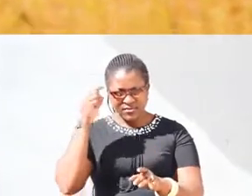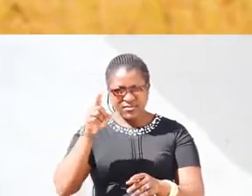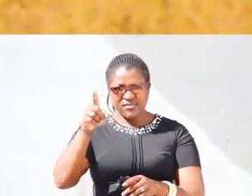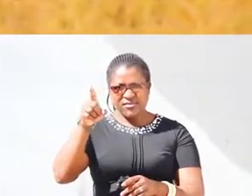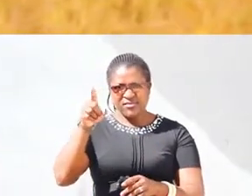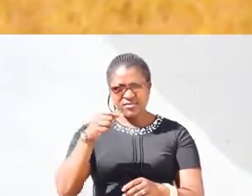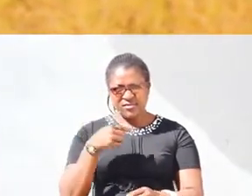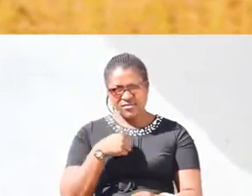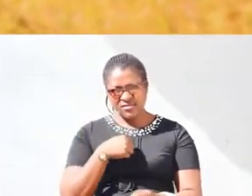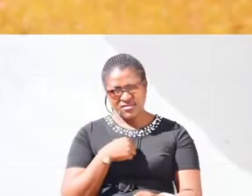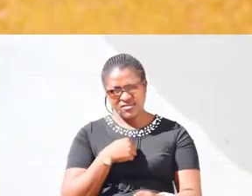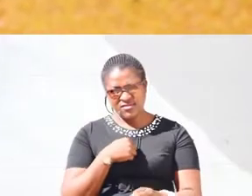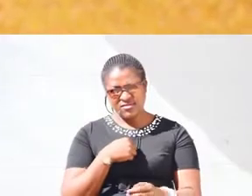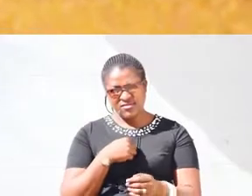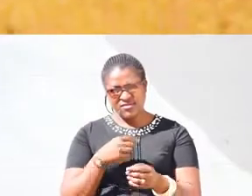Shepard.